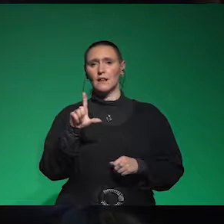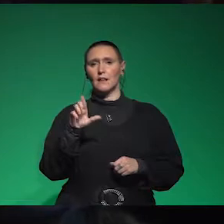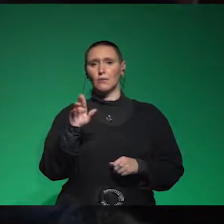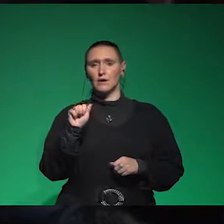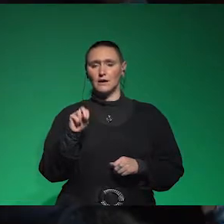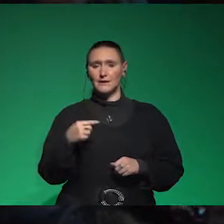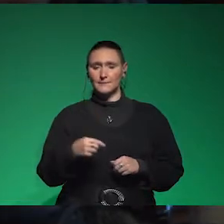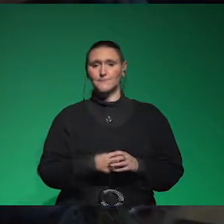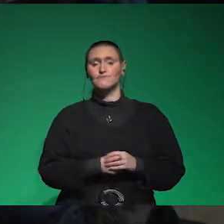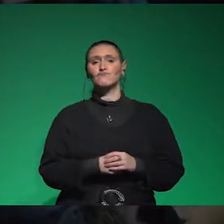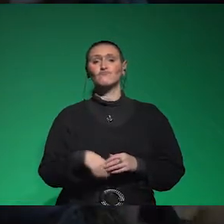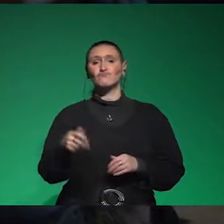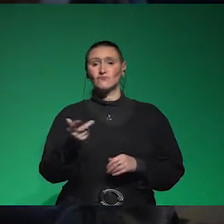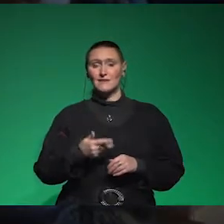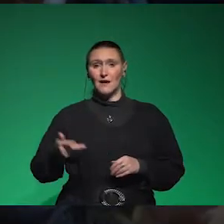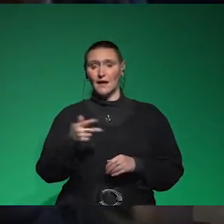also